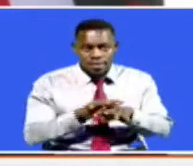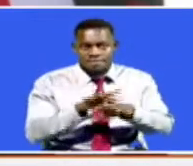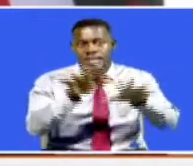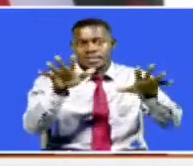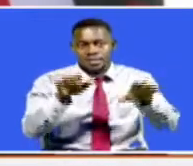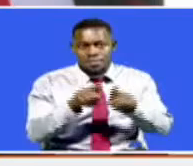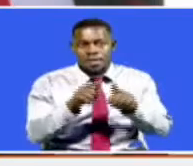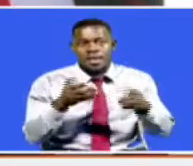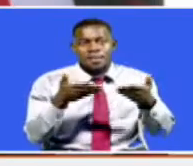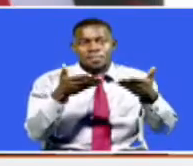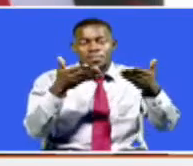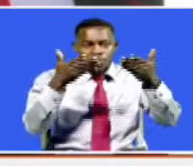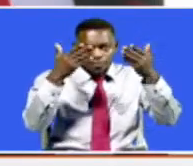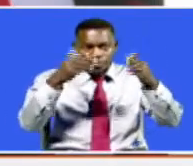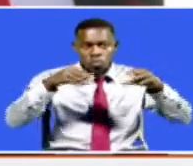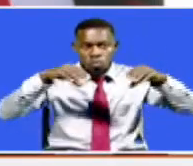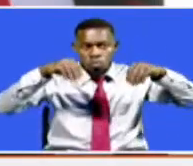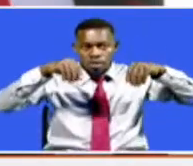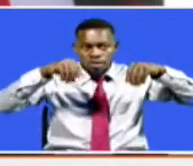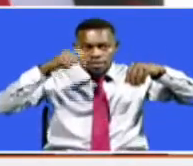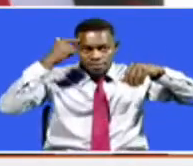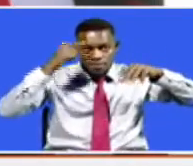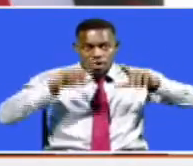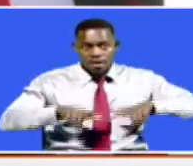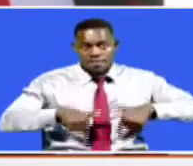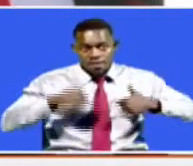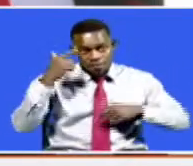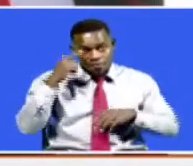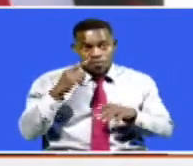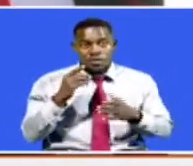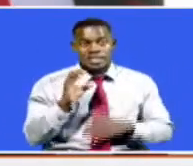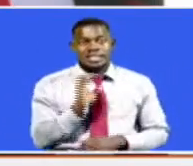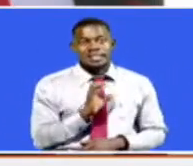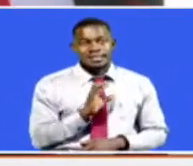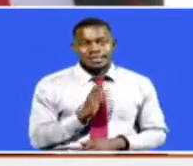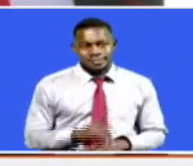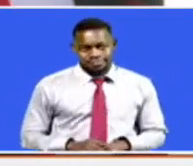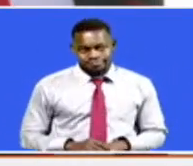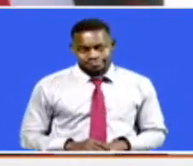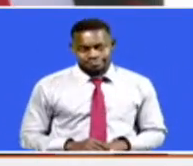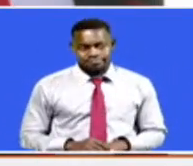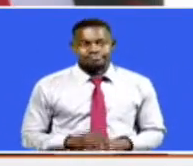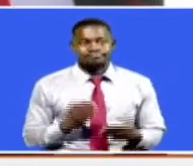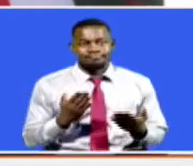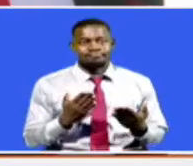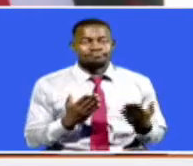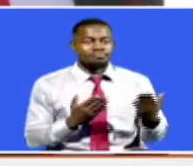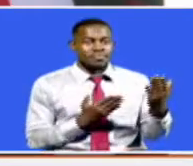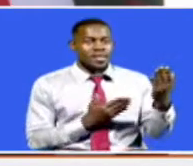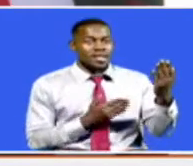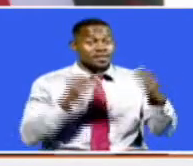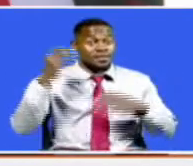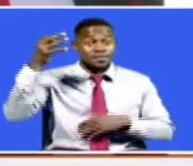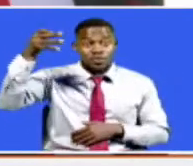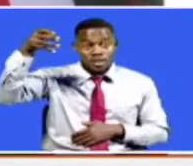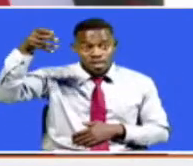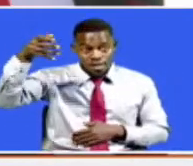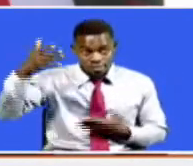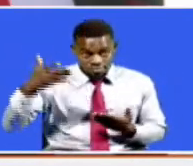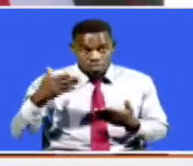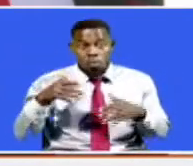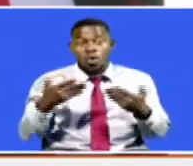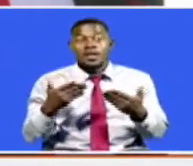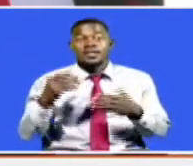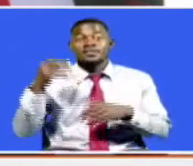and improve the quality of life of our citizens. In the coming months and years, I envision that the forum